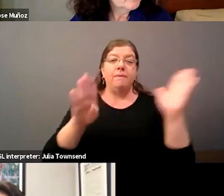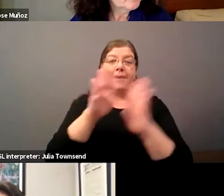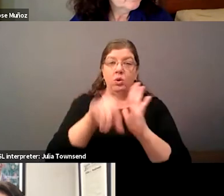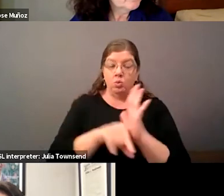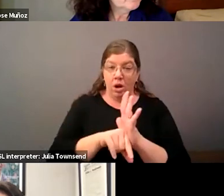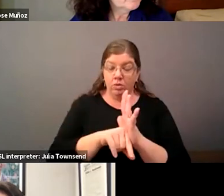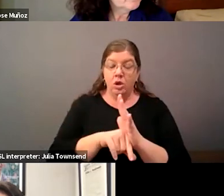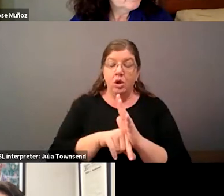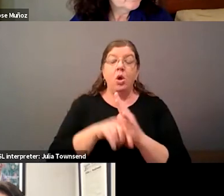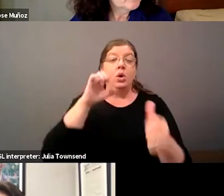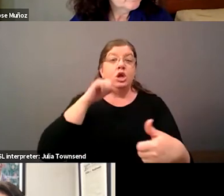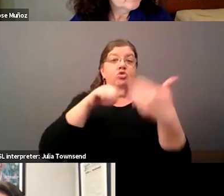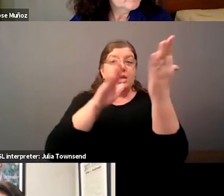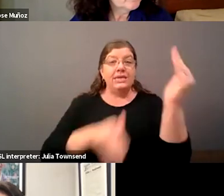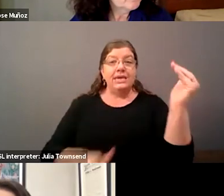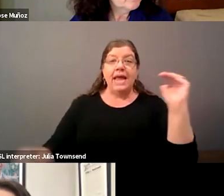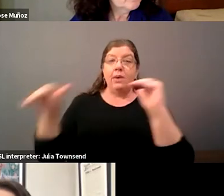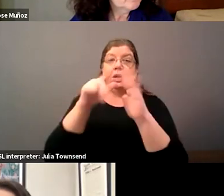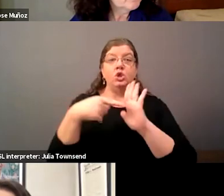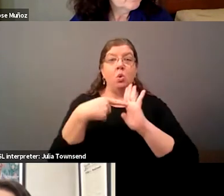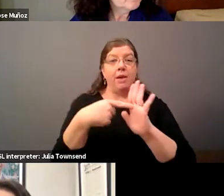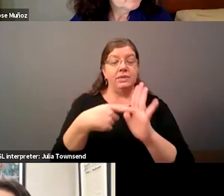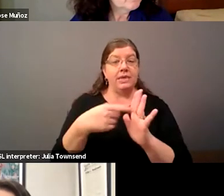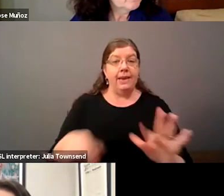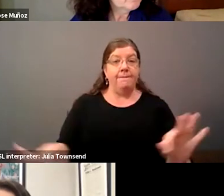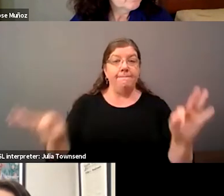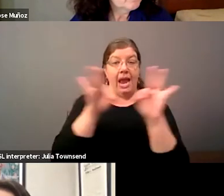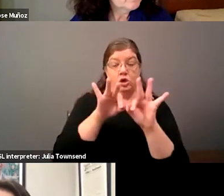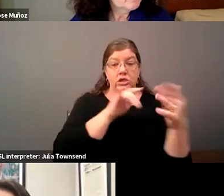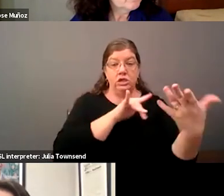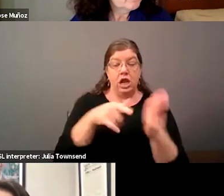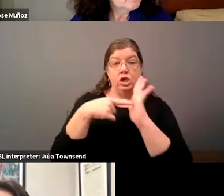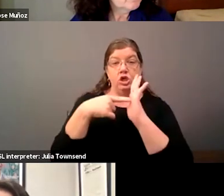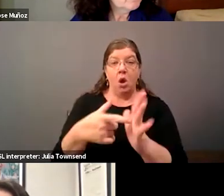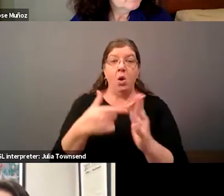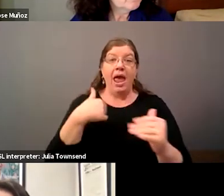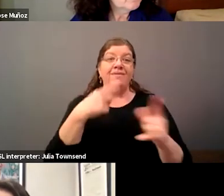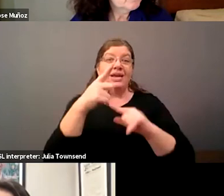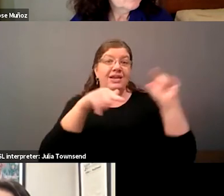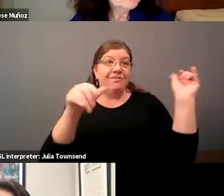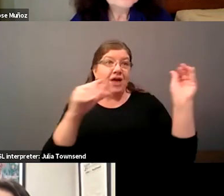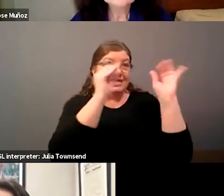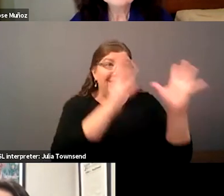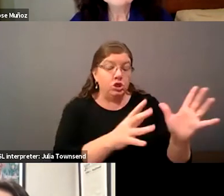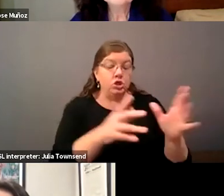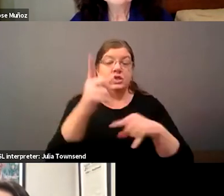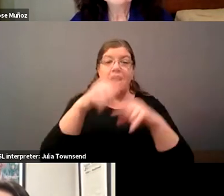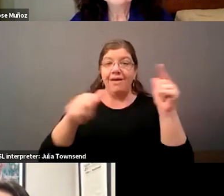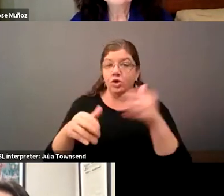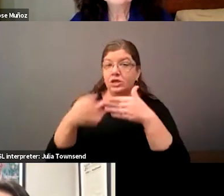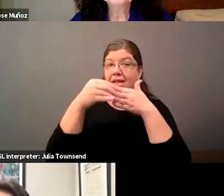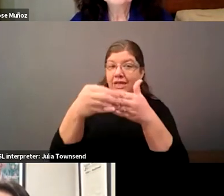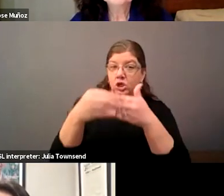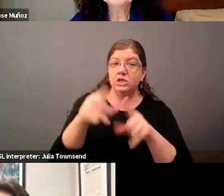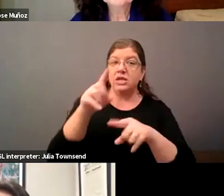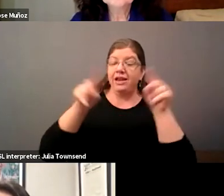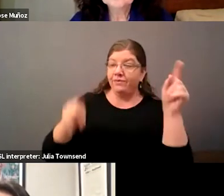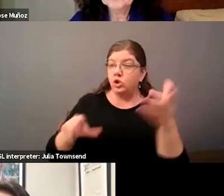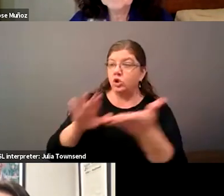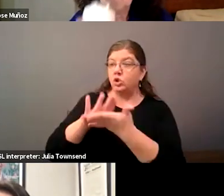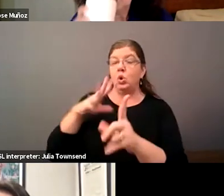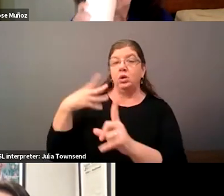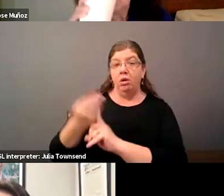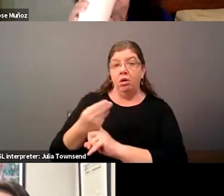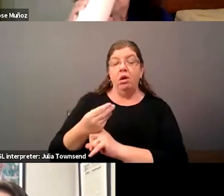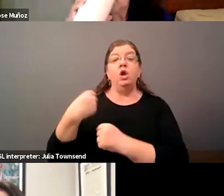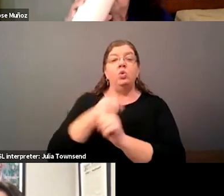equity representation also matters studies show that having diverse teachers diverse leadership and diverse school cultures create higher